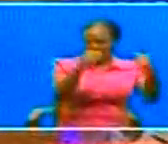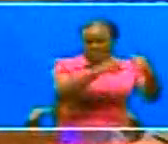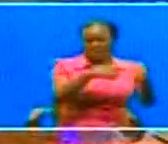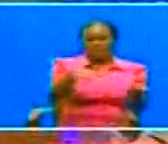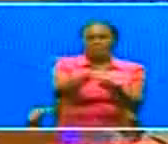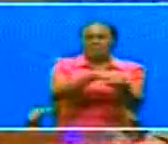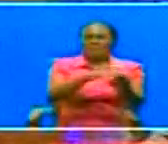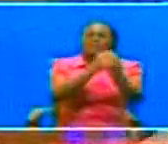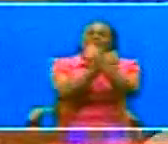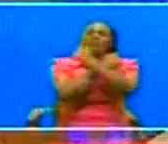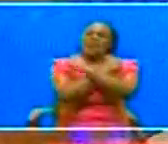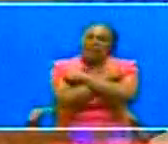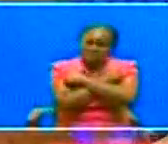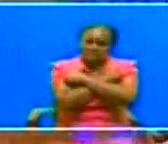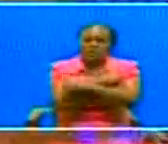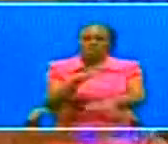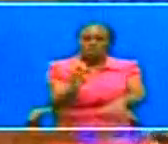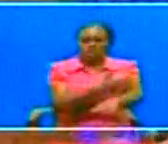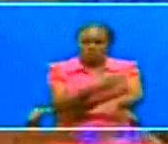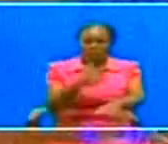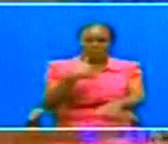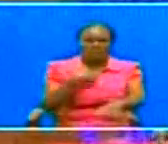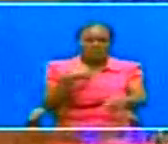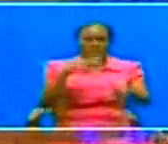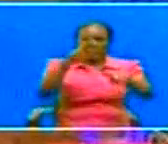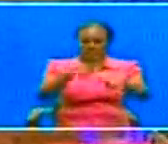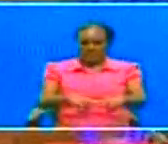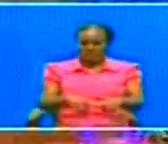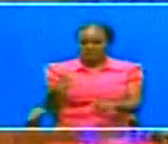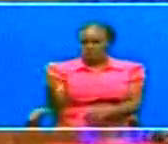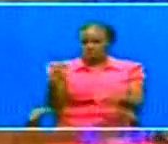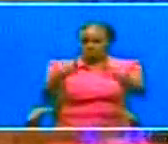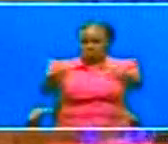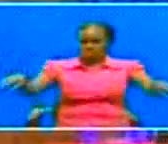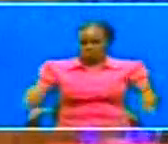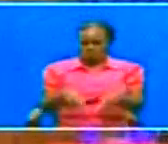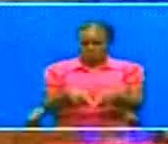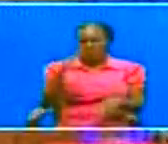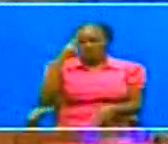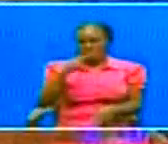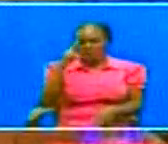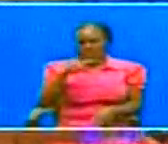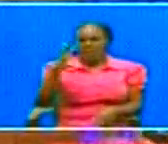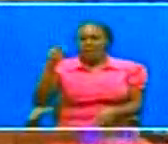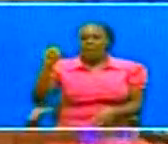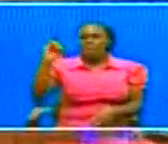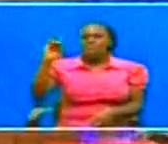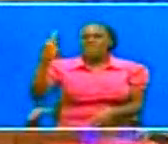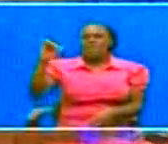Basically, I had the passion for it. So I sat in a studio. Ironic now, but with Miriam